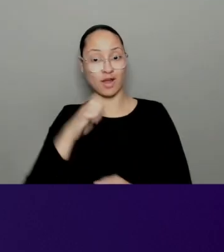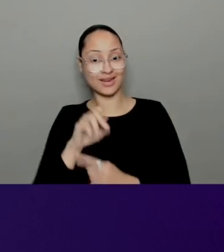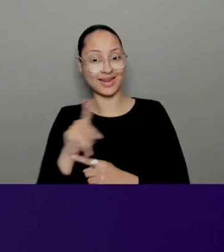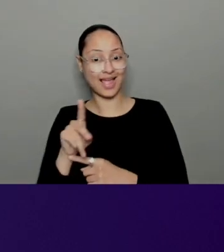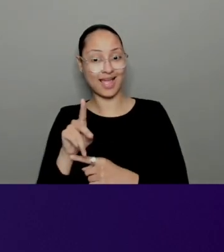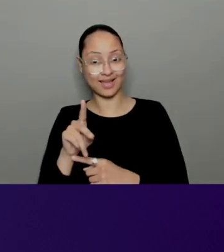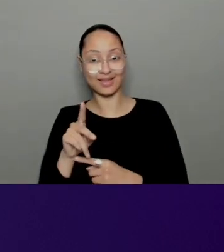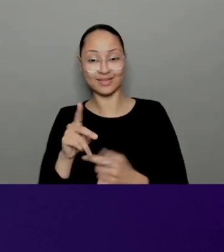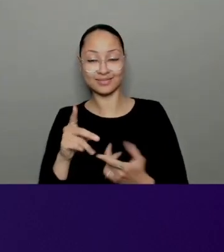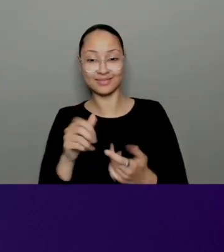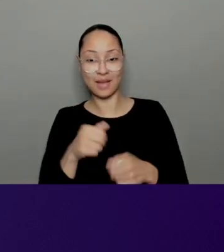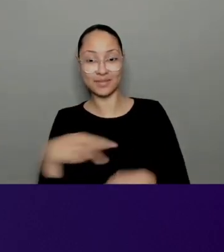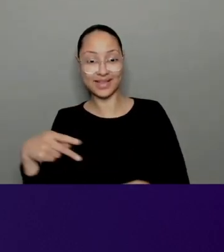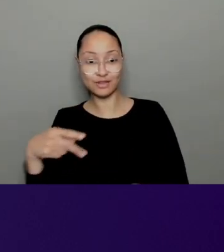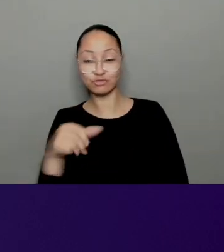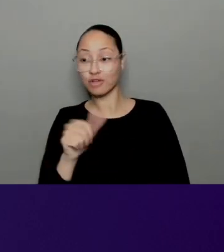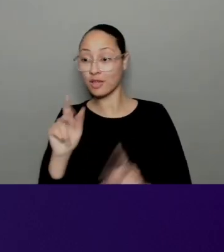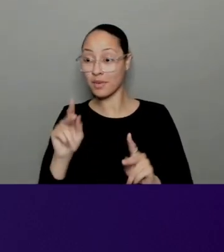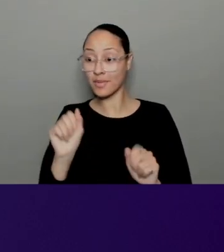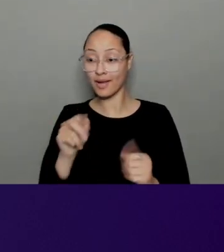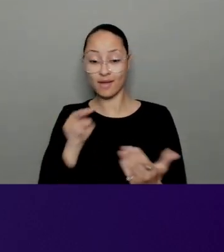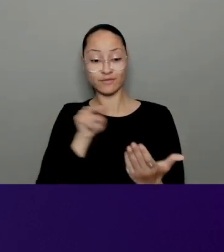and start using it.